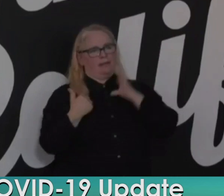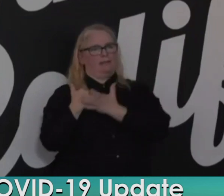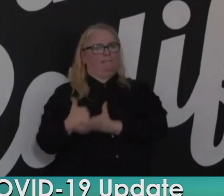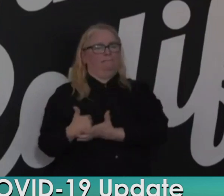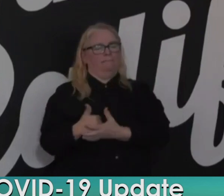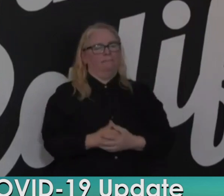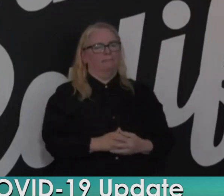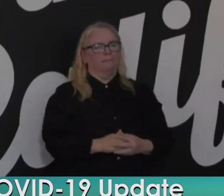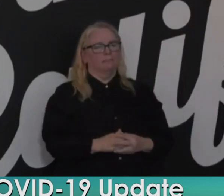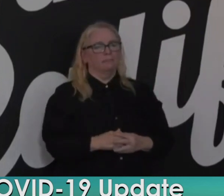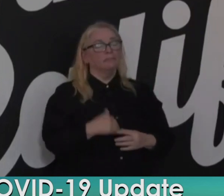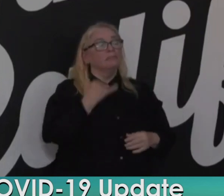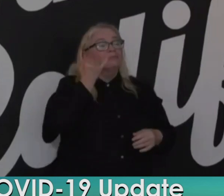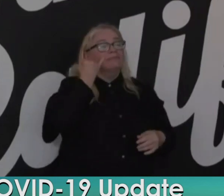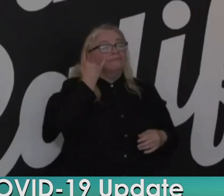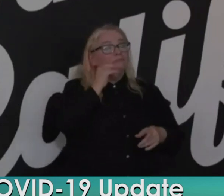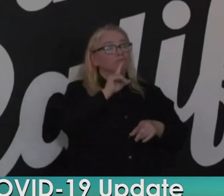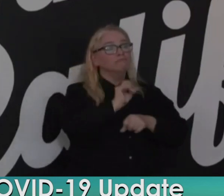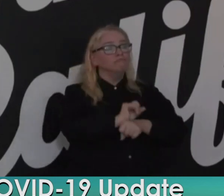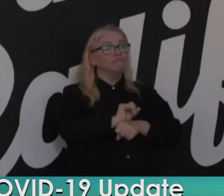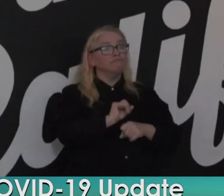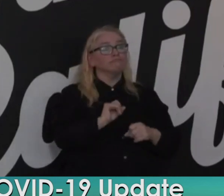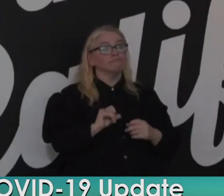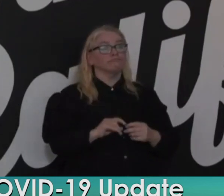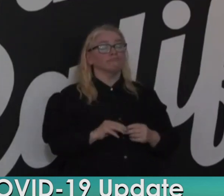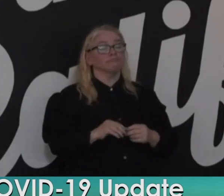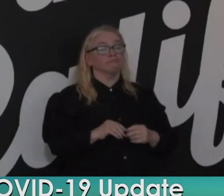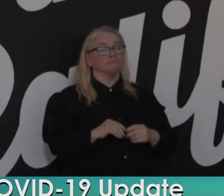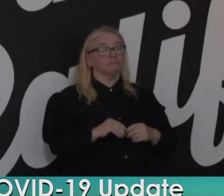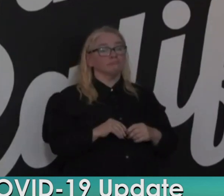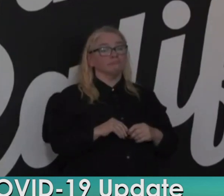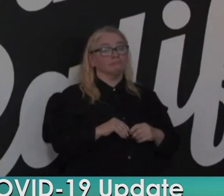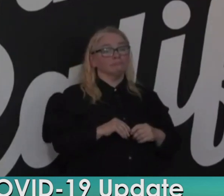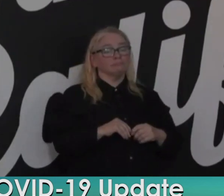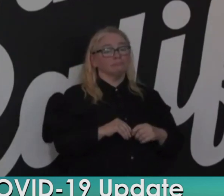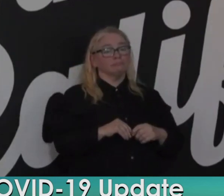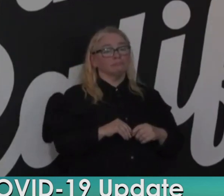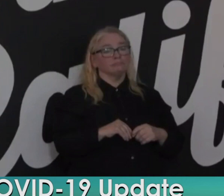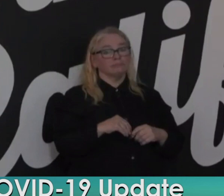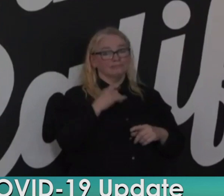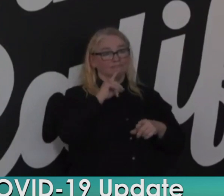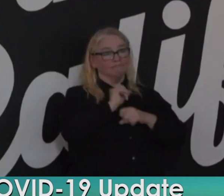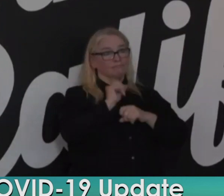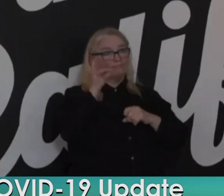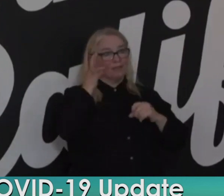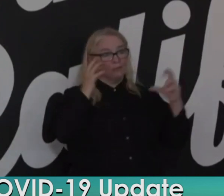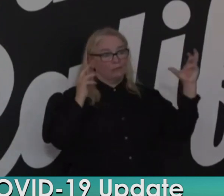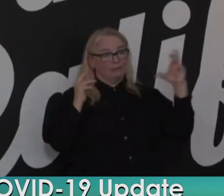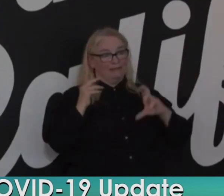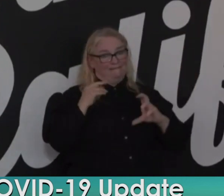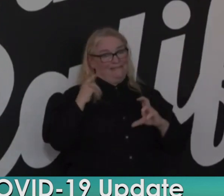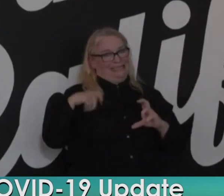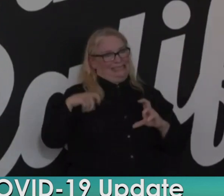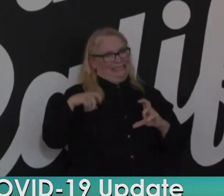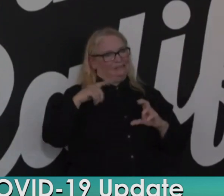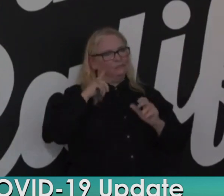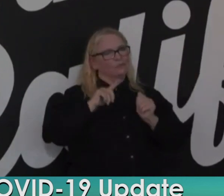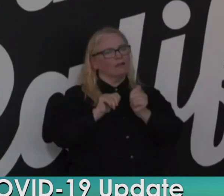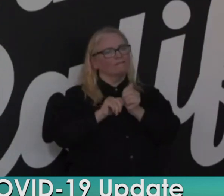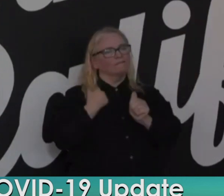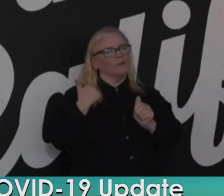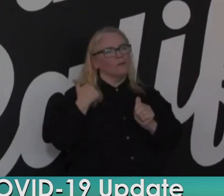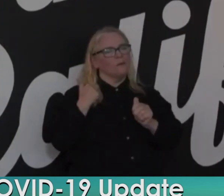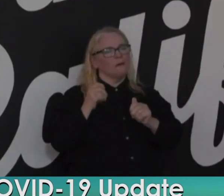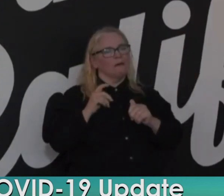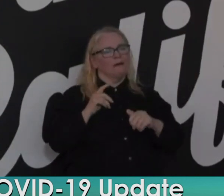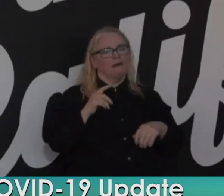is advanced in meaningful federal support, which is absolutely necessary to avoid cuts that none of us